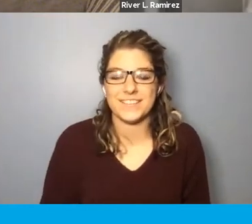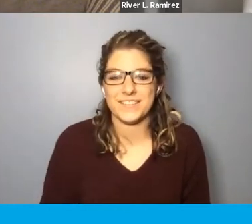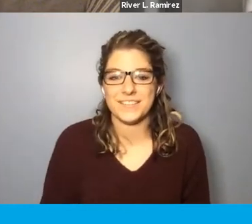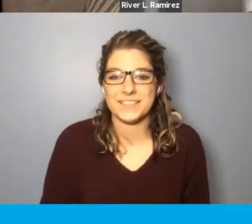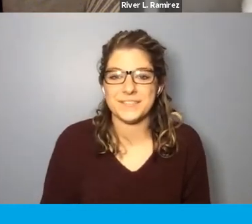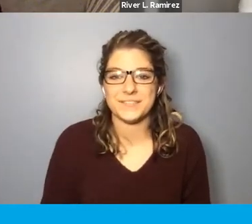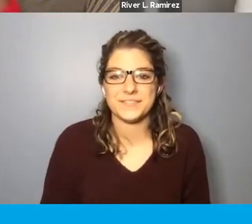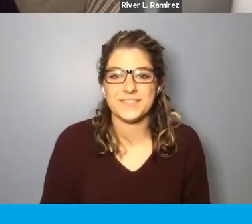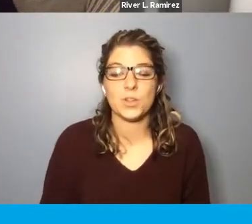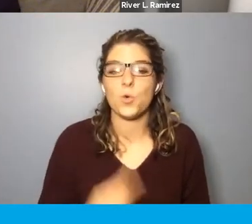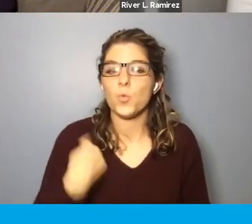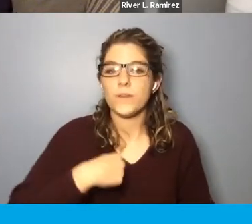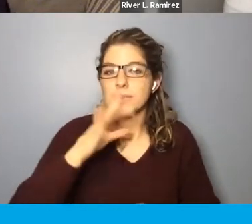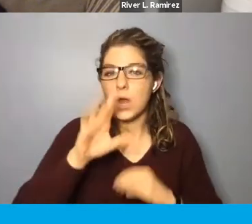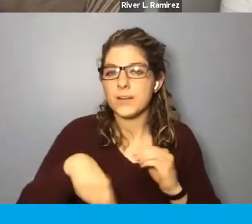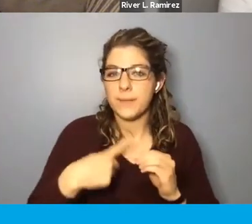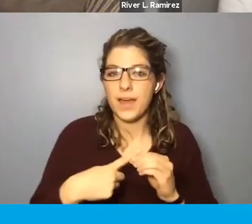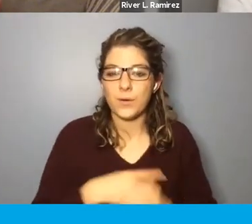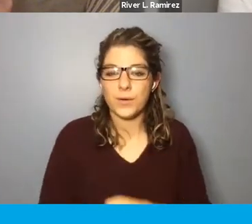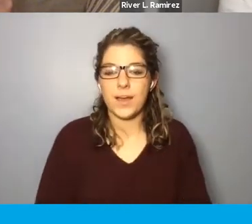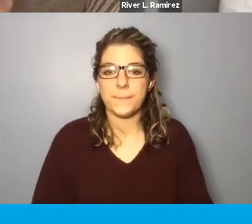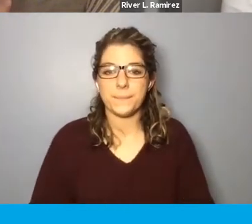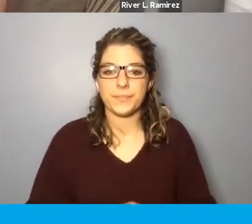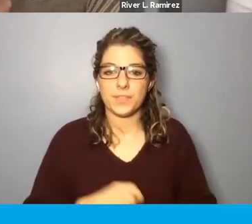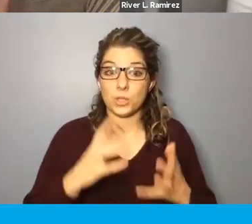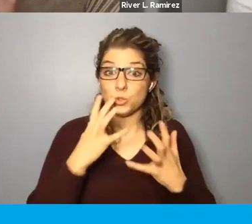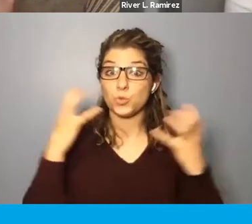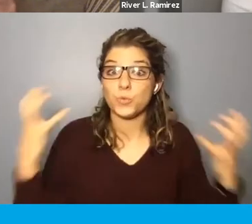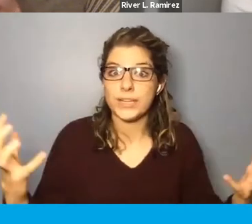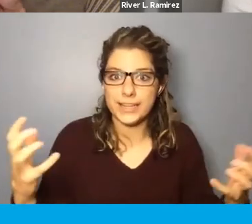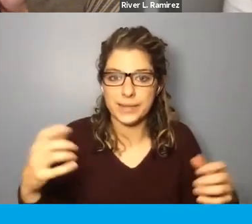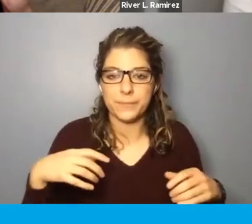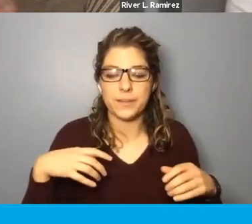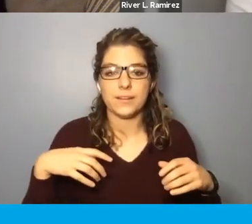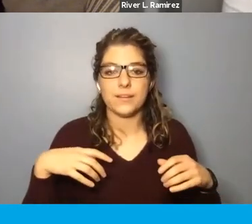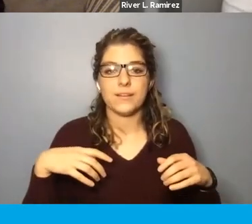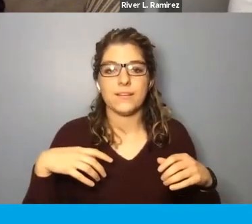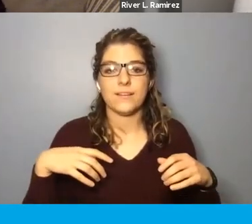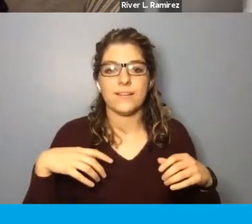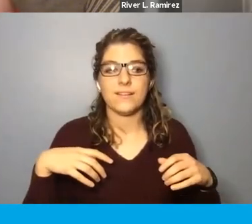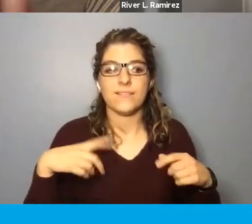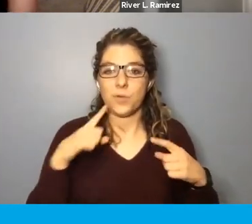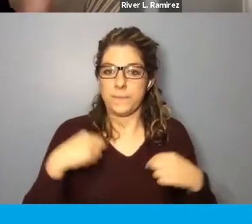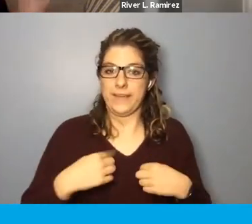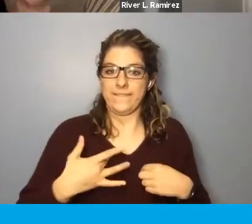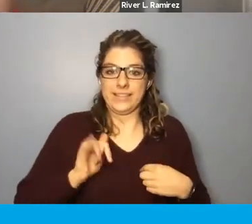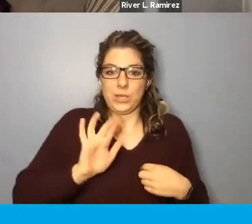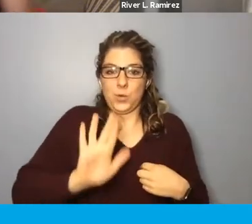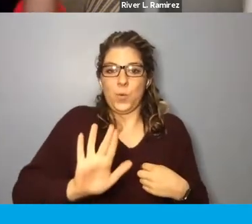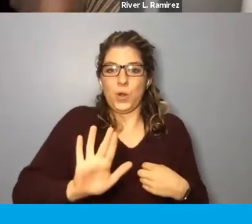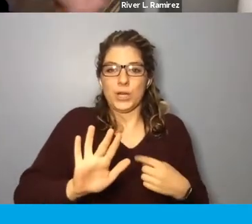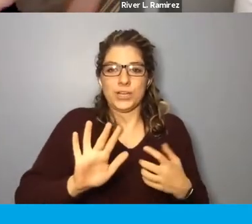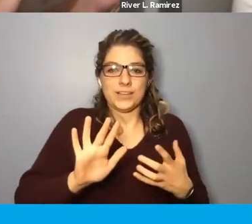And, you know, we've talked about like, the scream, like your the scream, which for me is like one of your signature